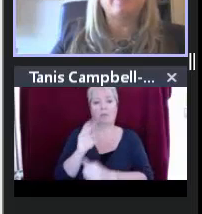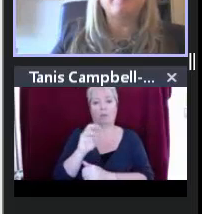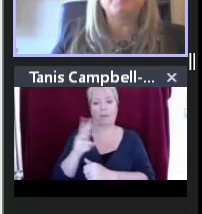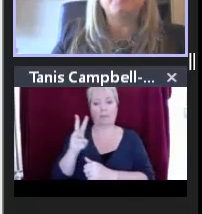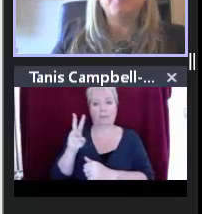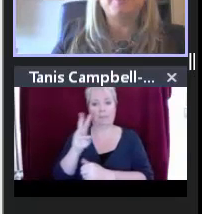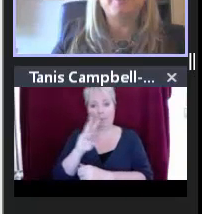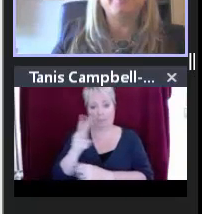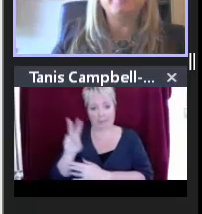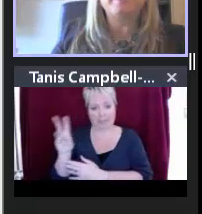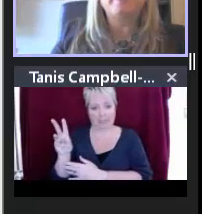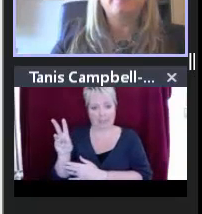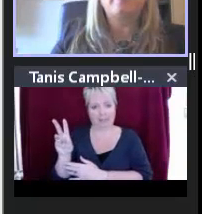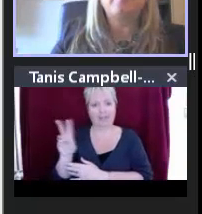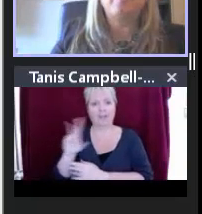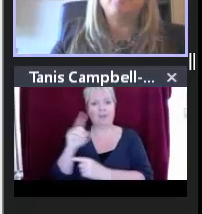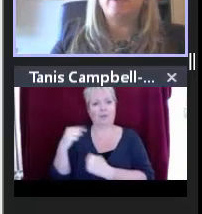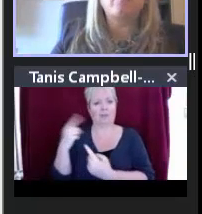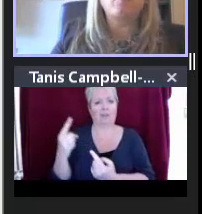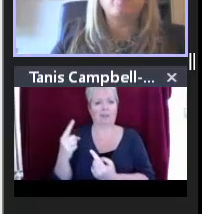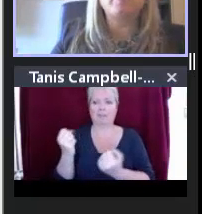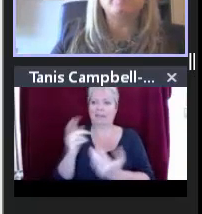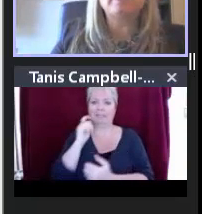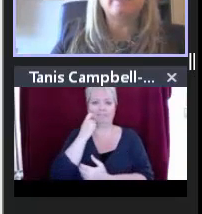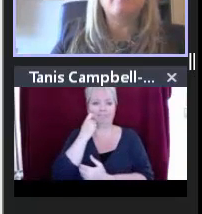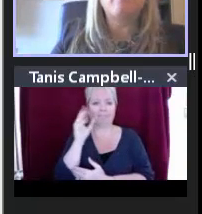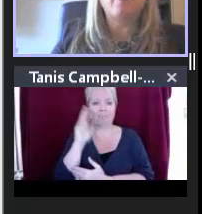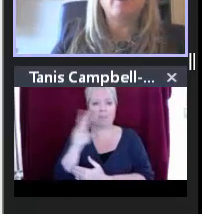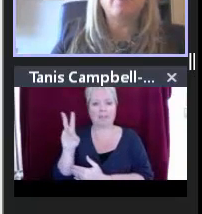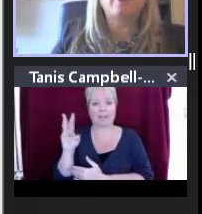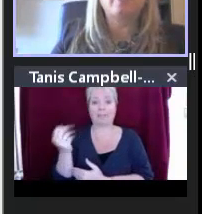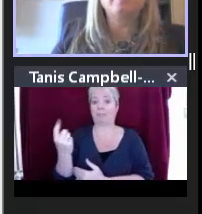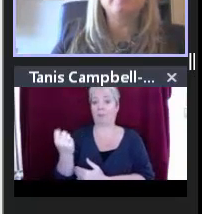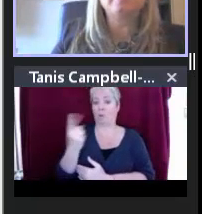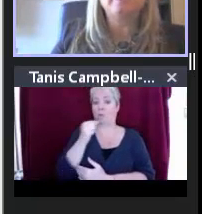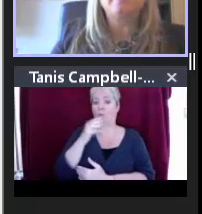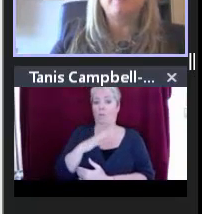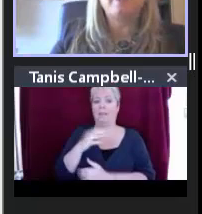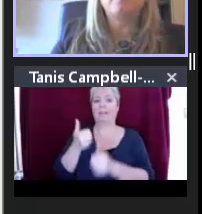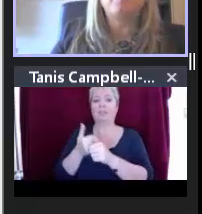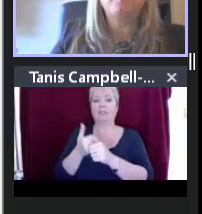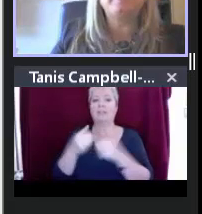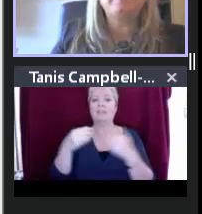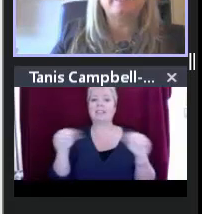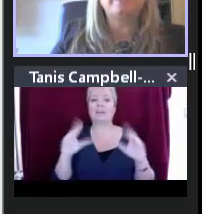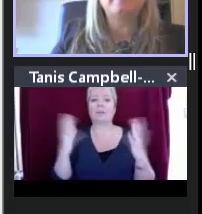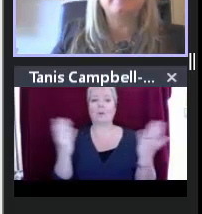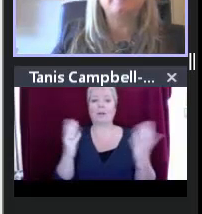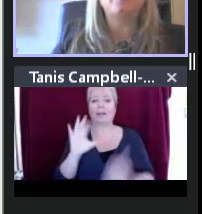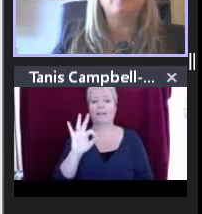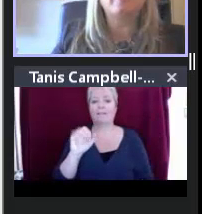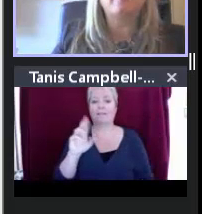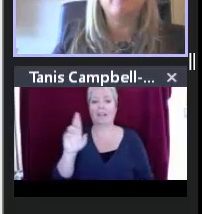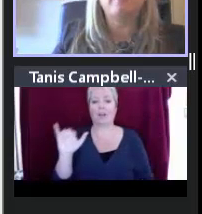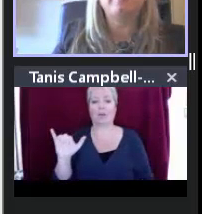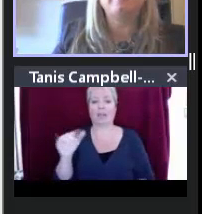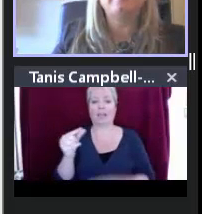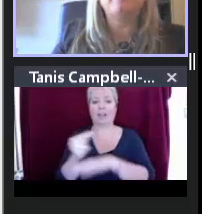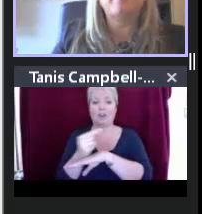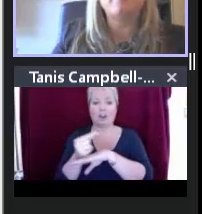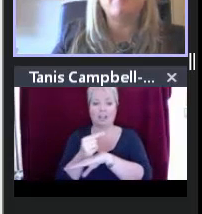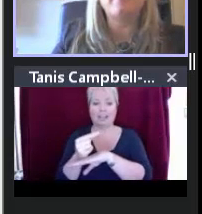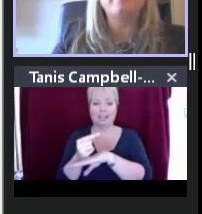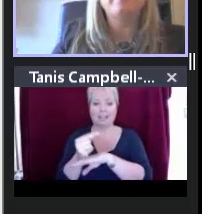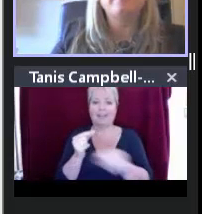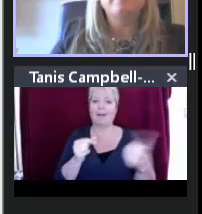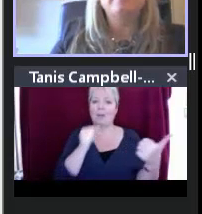websites developed over the years. We have a woman selling fairy gardens. We had a woman selling little dog outfits